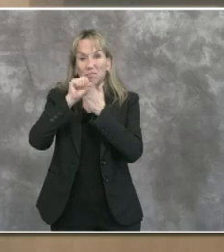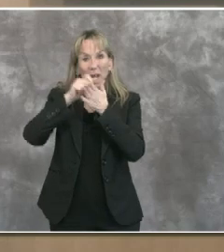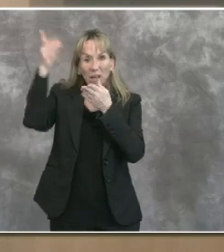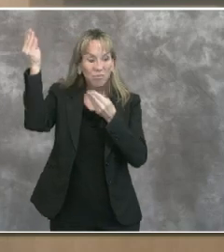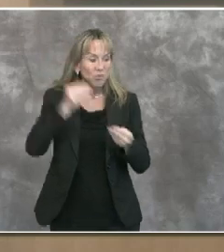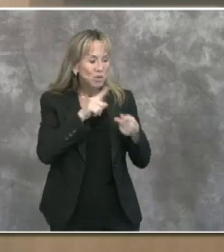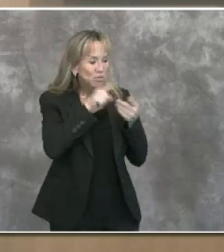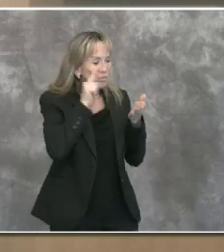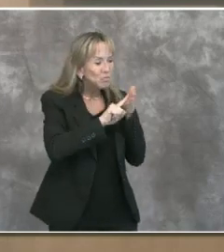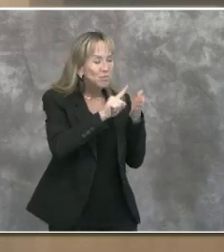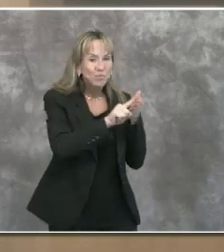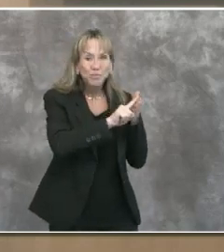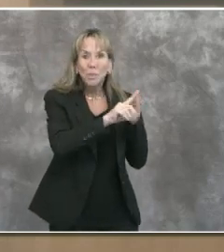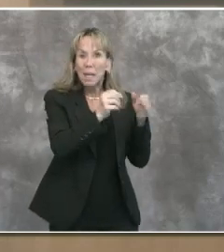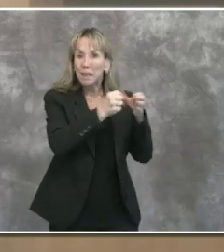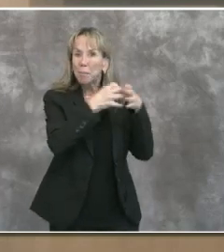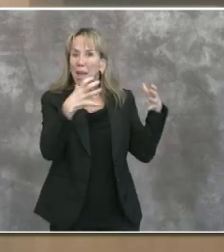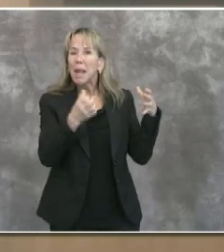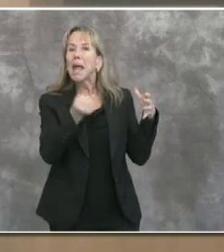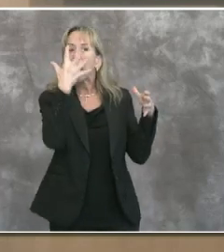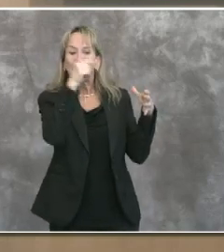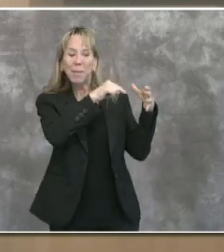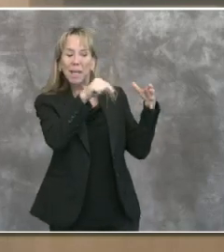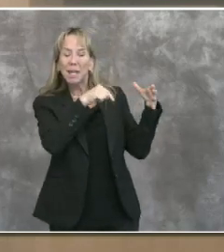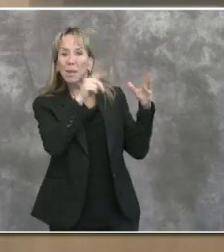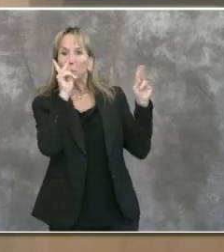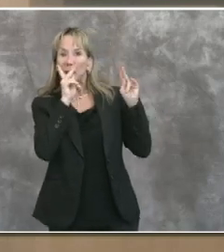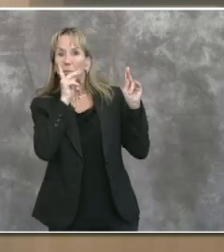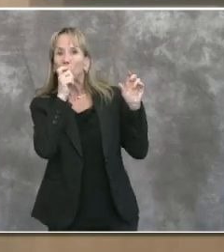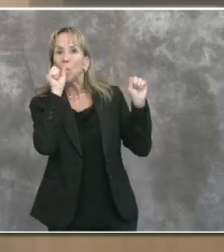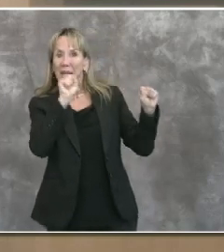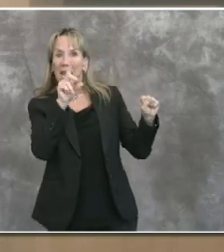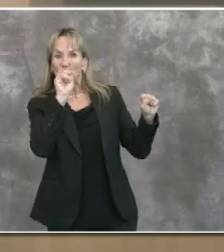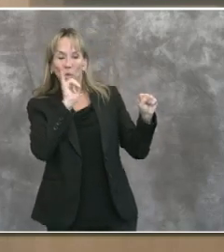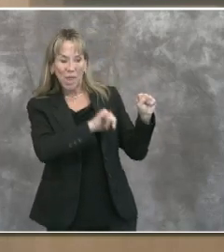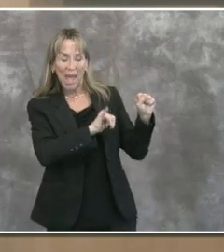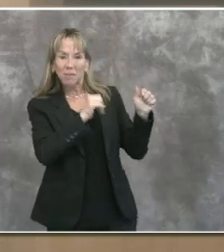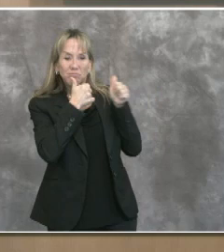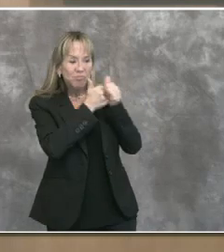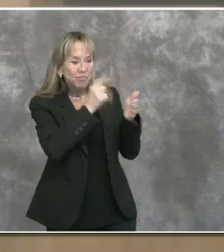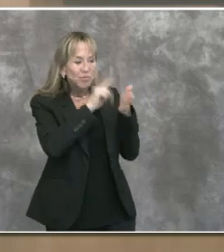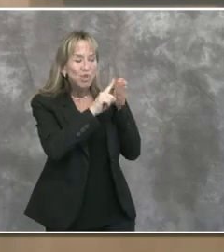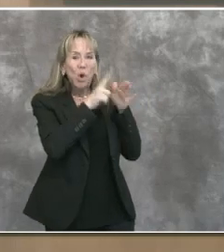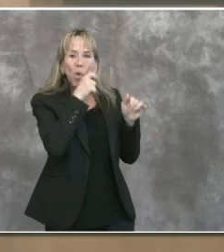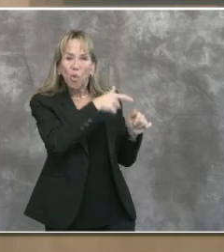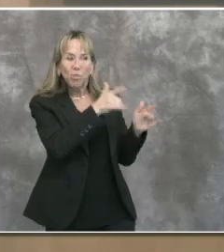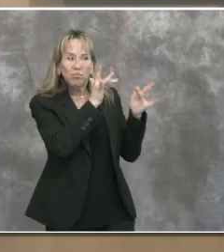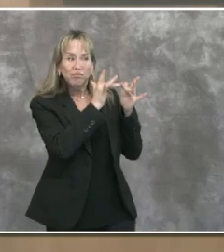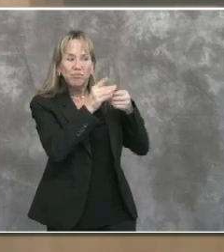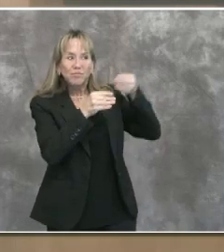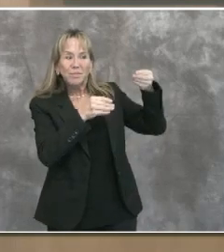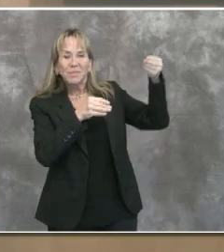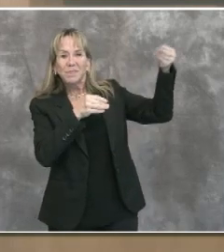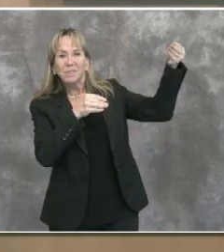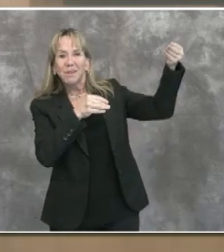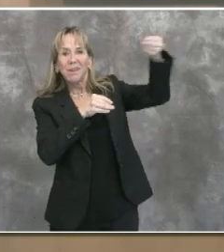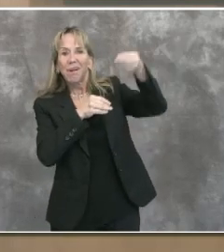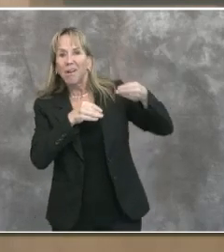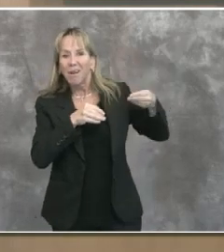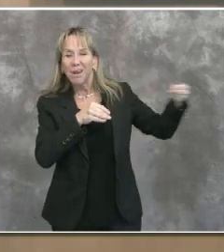to expand the number of individuals who are doing contact tracing. And so we look forward to working with the state